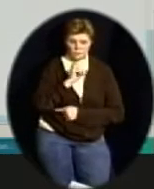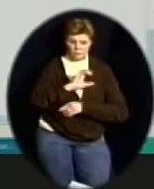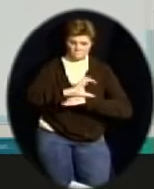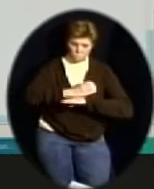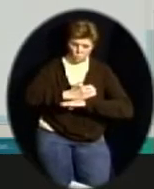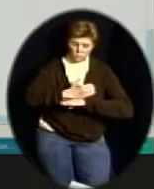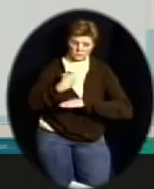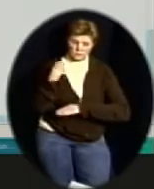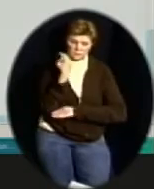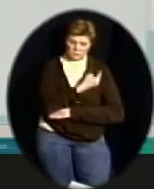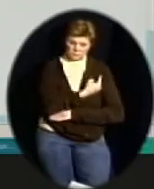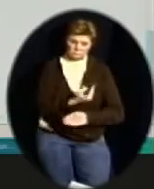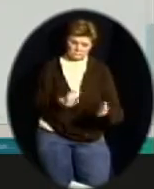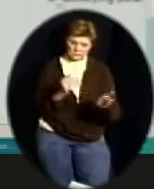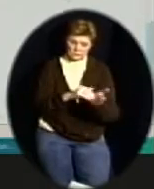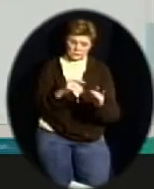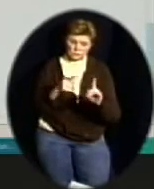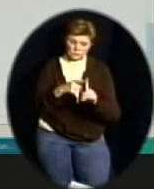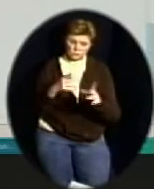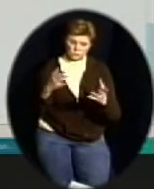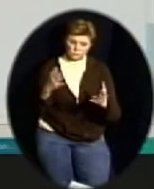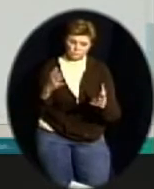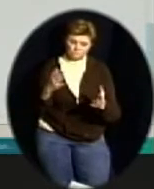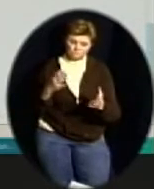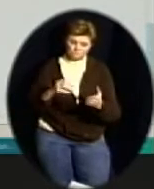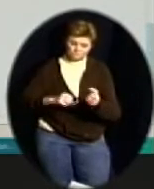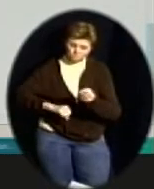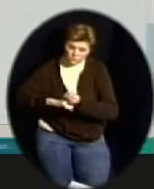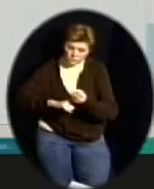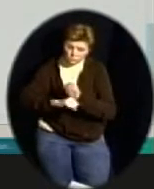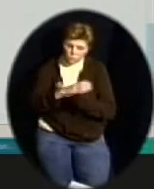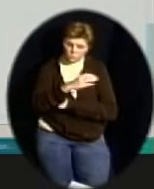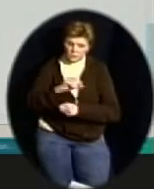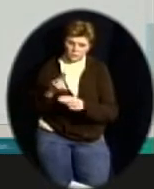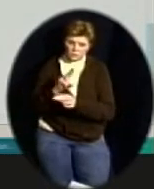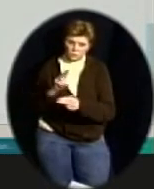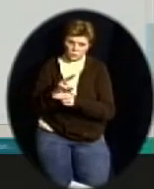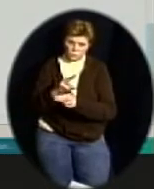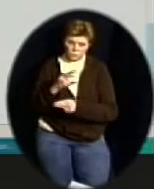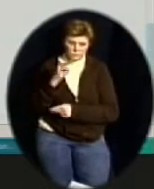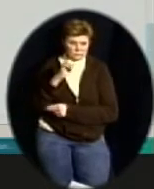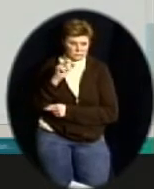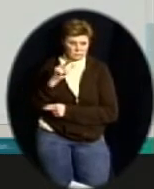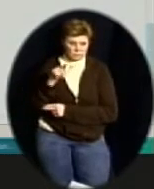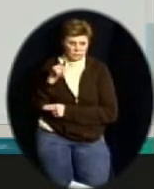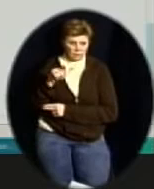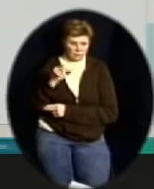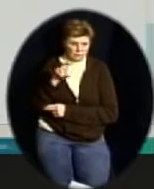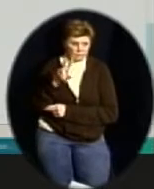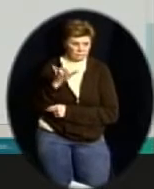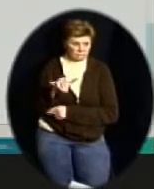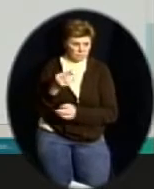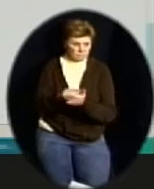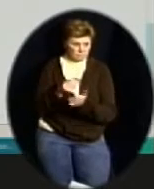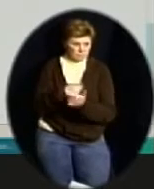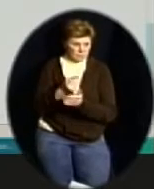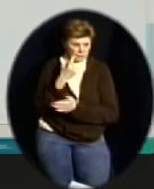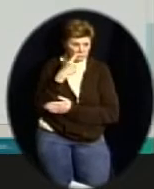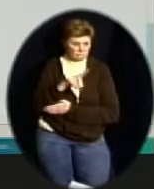And so that would be the one concern that we would have with that one. But Mr. Diener, I'll stop at this point. I just want to comment to the board on that.